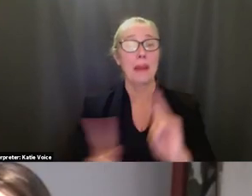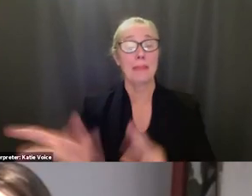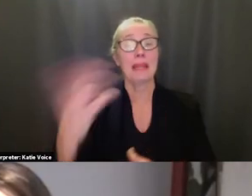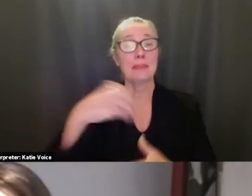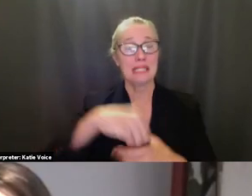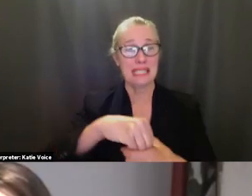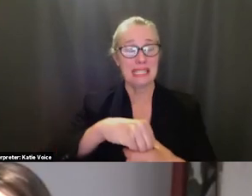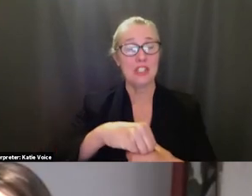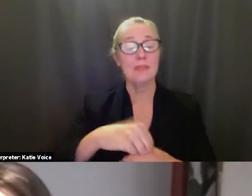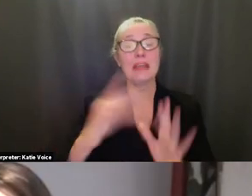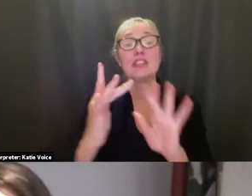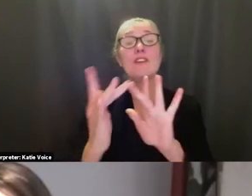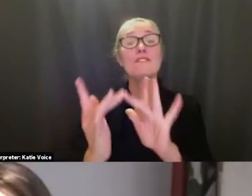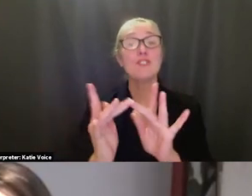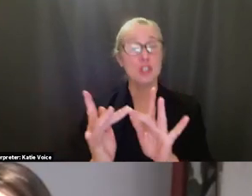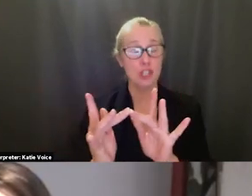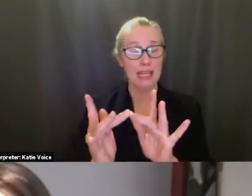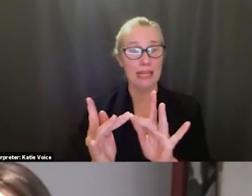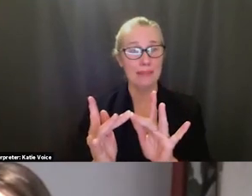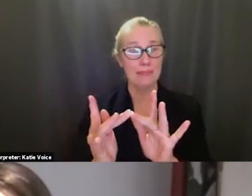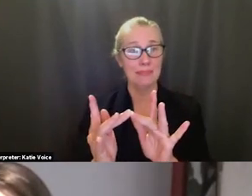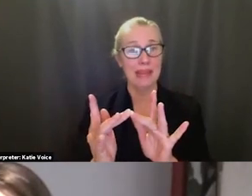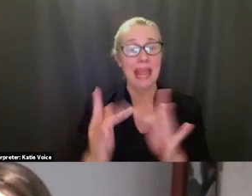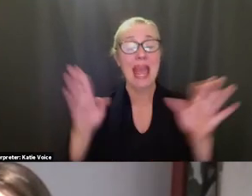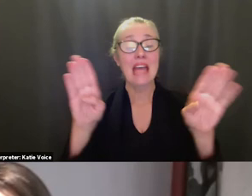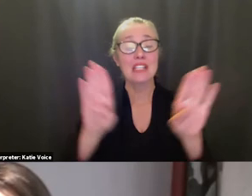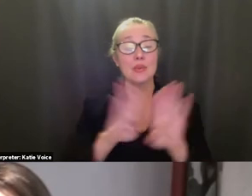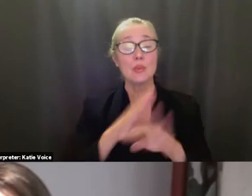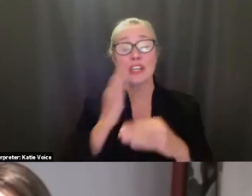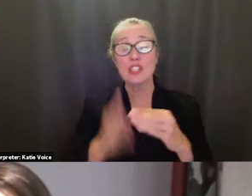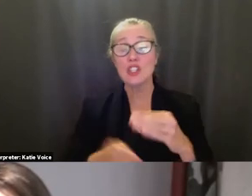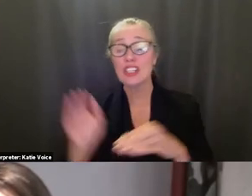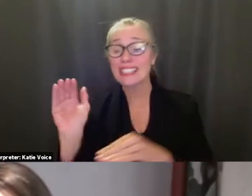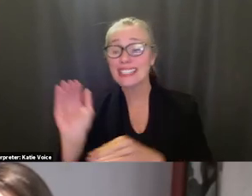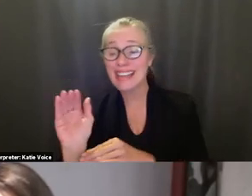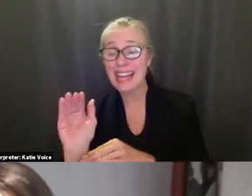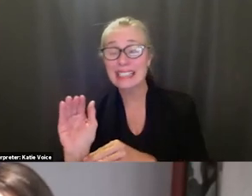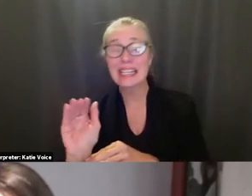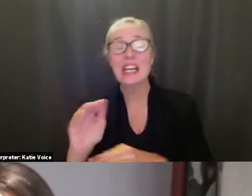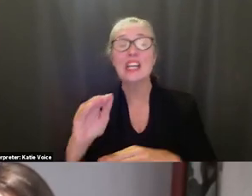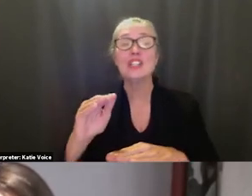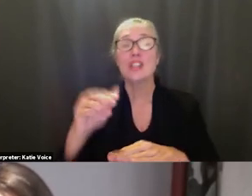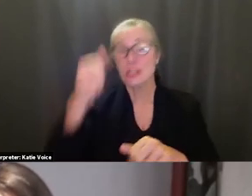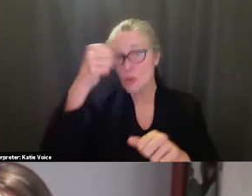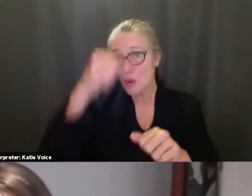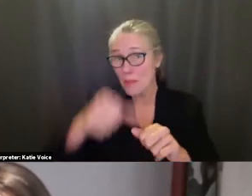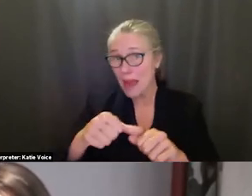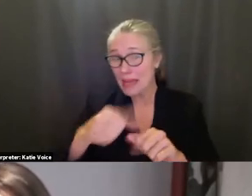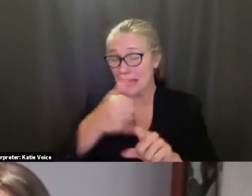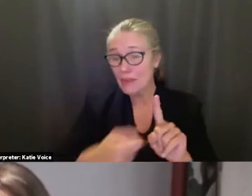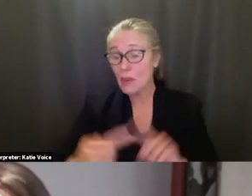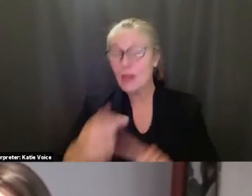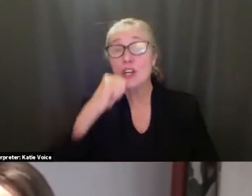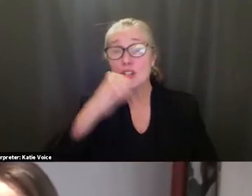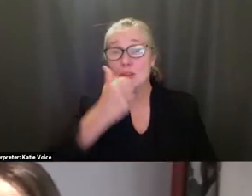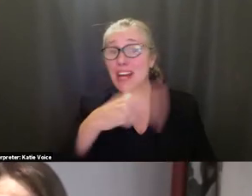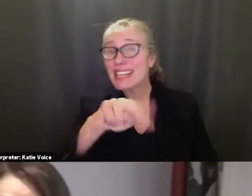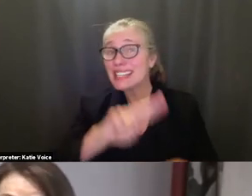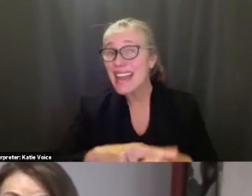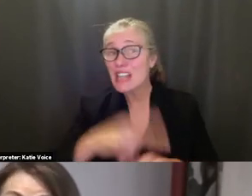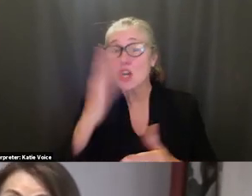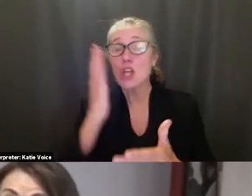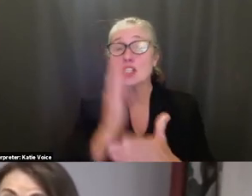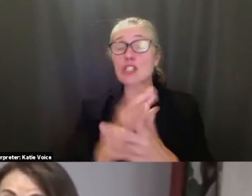virtually and as we adjourn tonight i also want to remind everyone that tomorrow is national stop